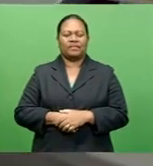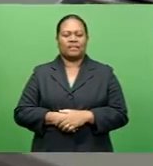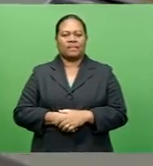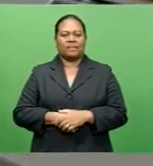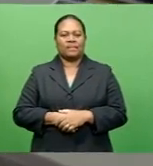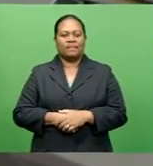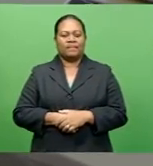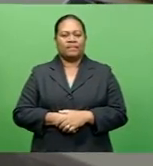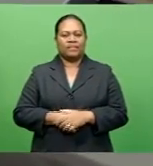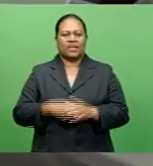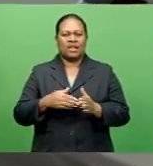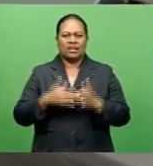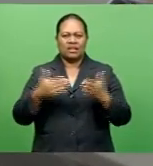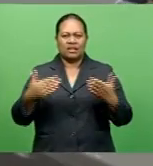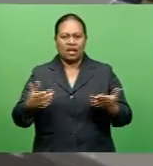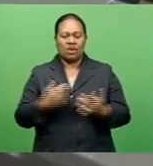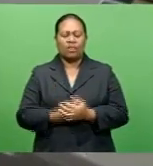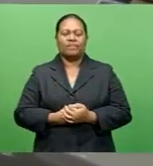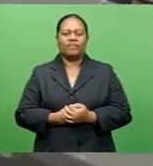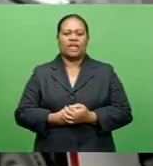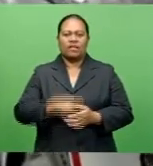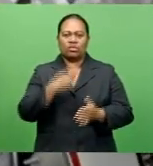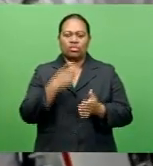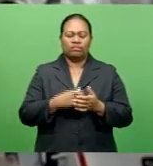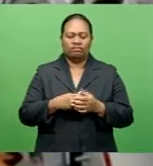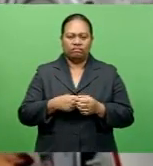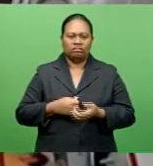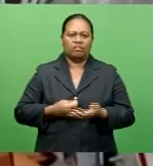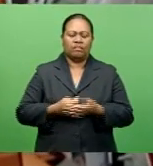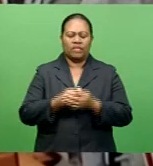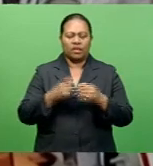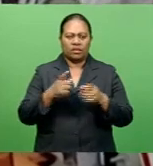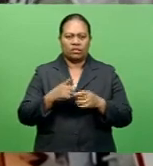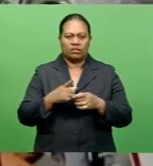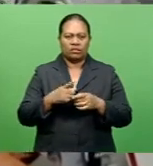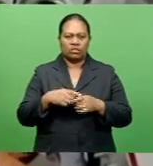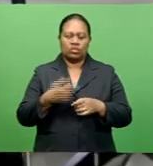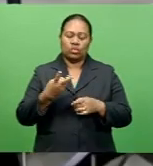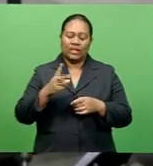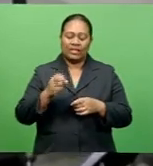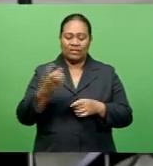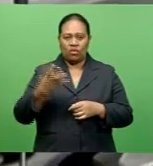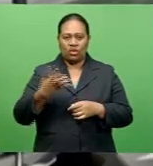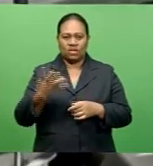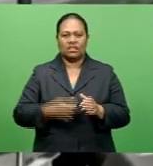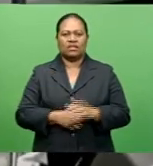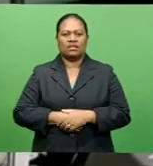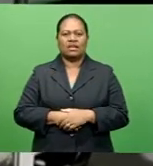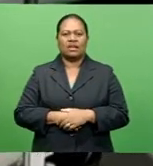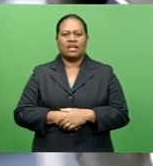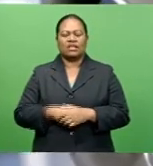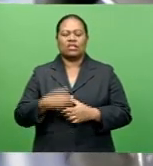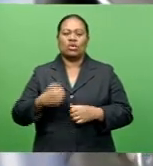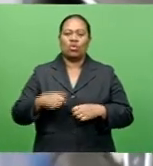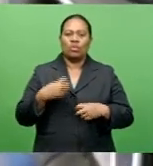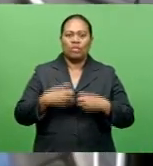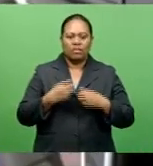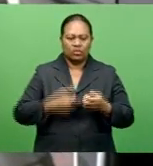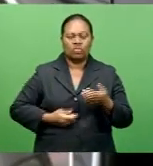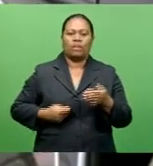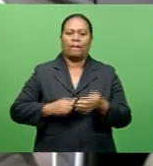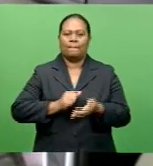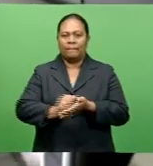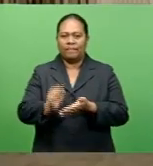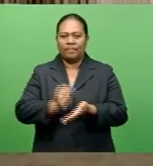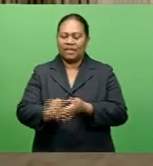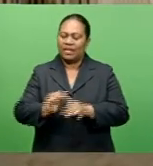2035. General Motors also pledged to become carbon neutral by 2040. The news comes just over a week after President Joe Biden